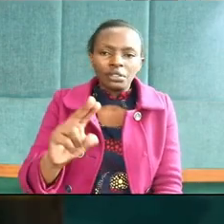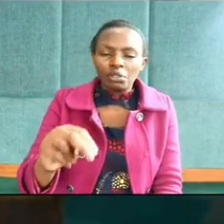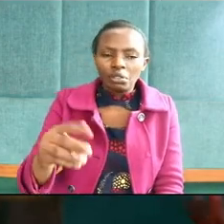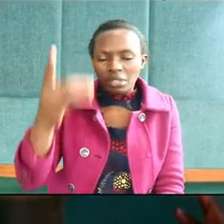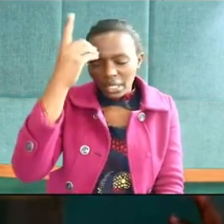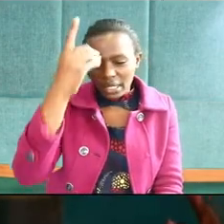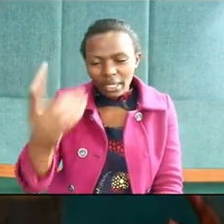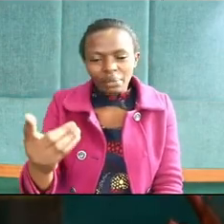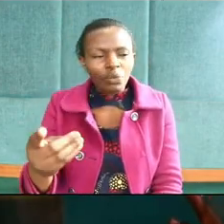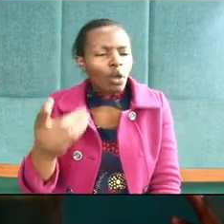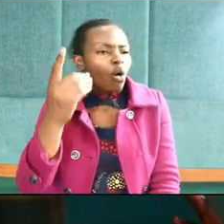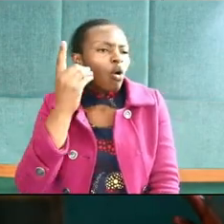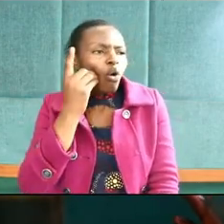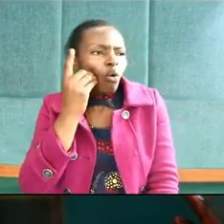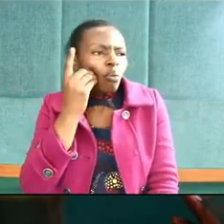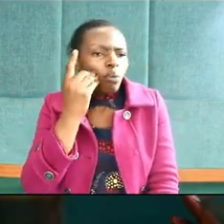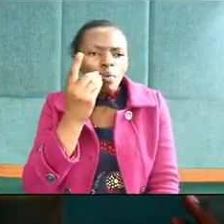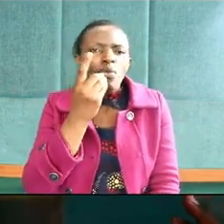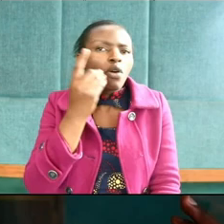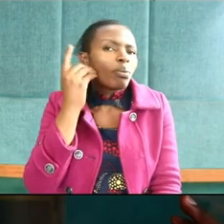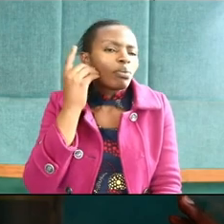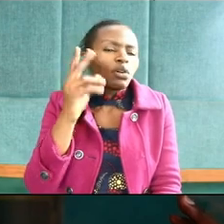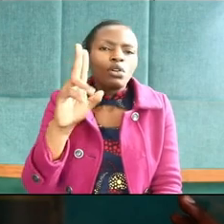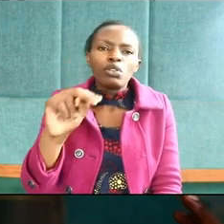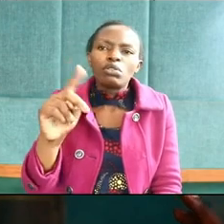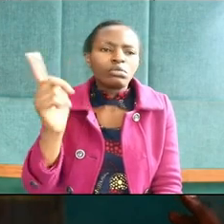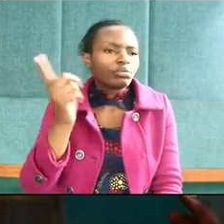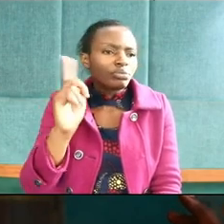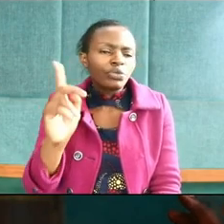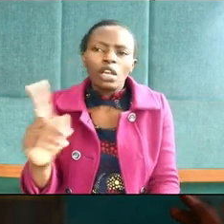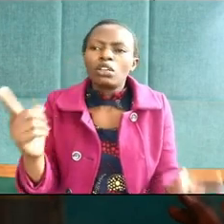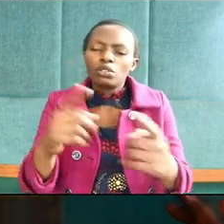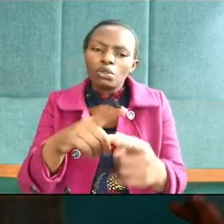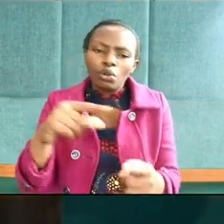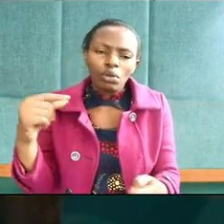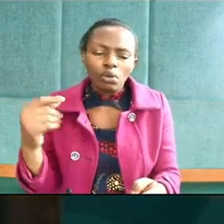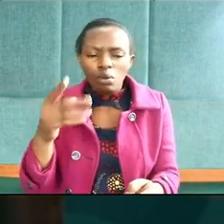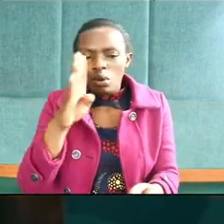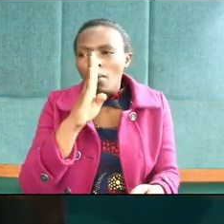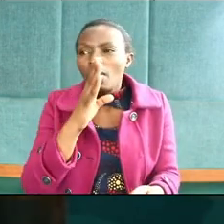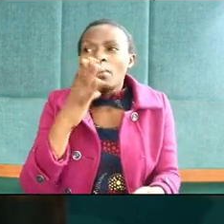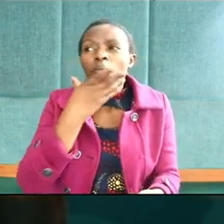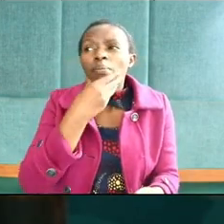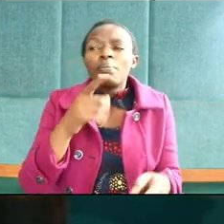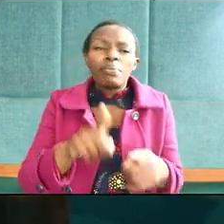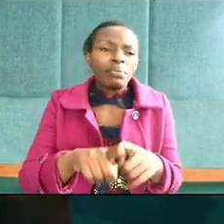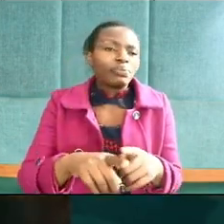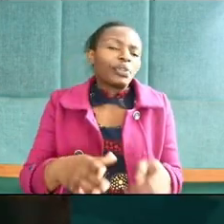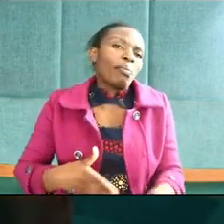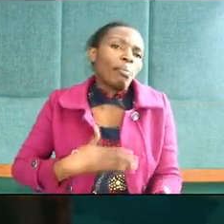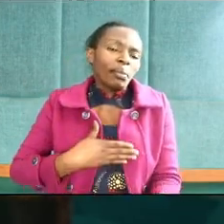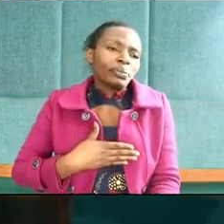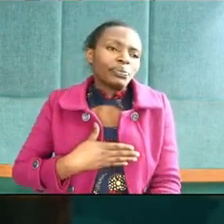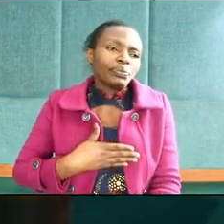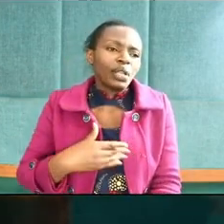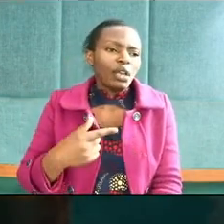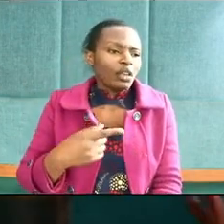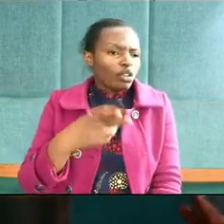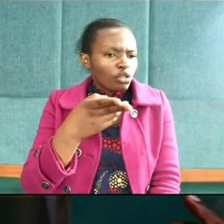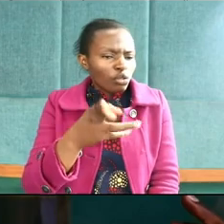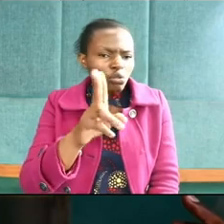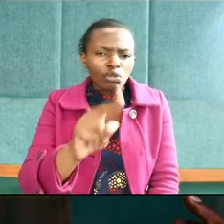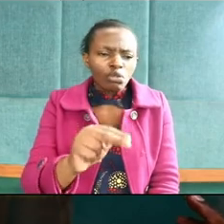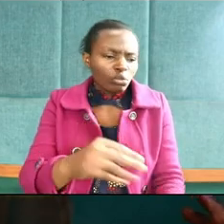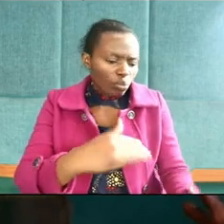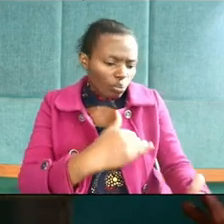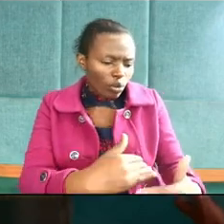home doesn't even know which direction to go. Remember, my brothers, that you are not a boarder in